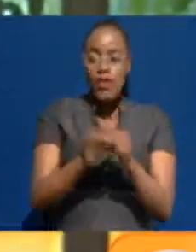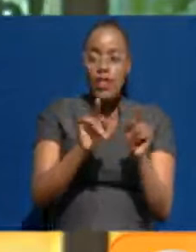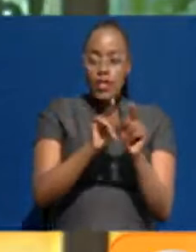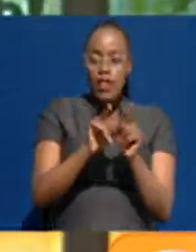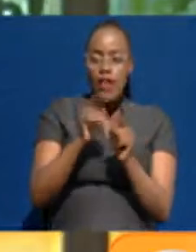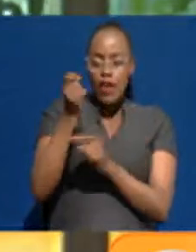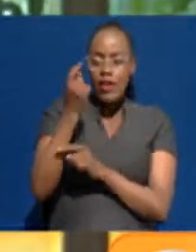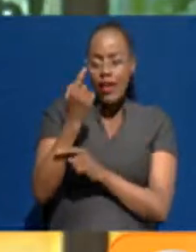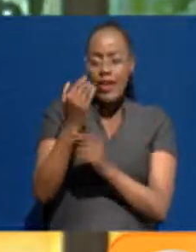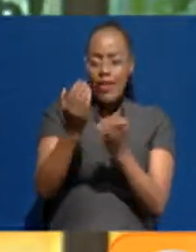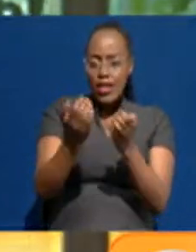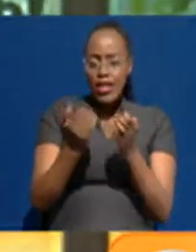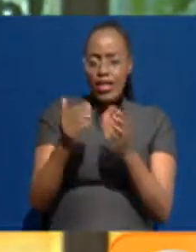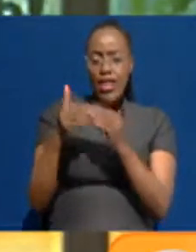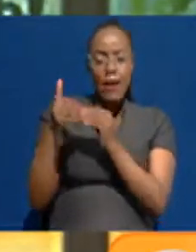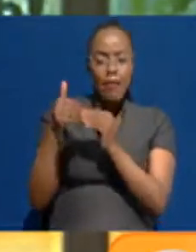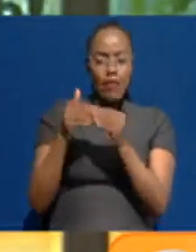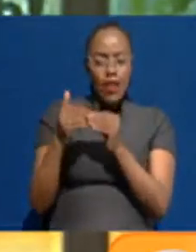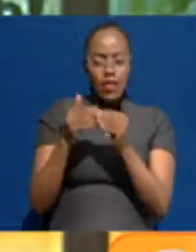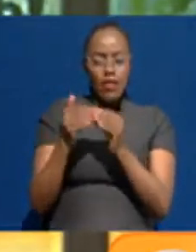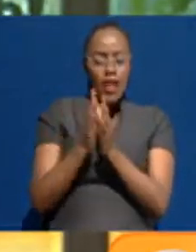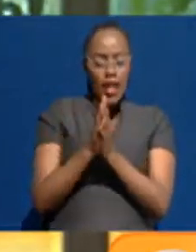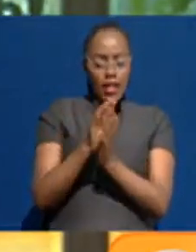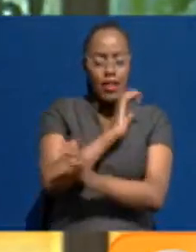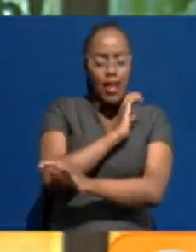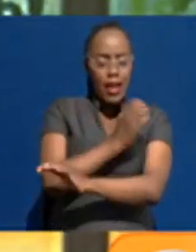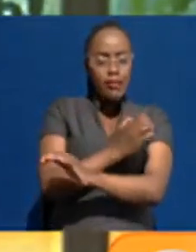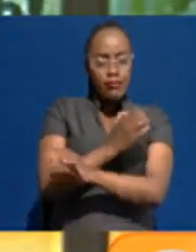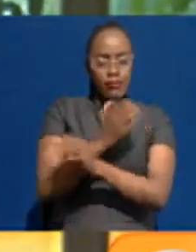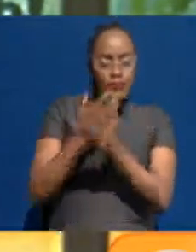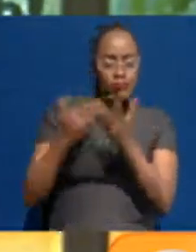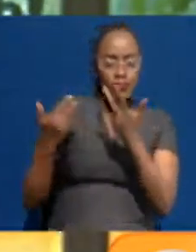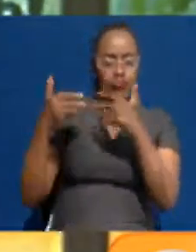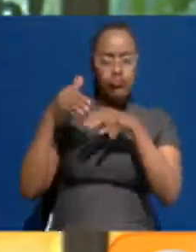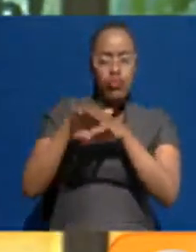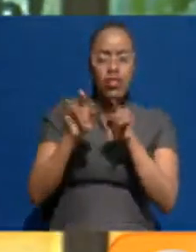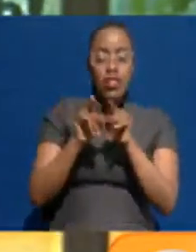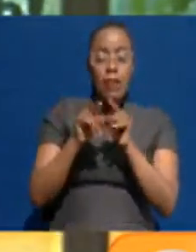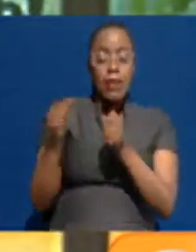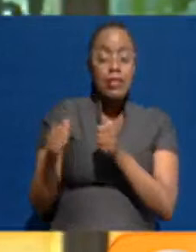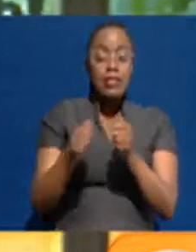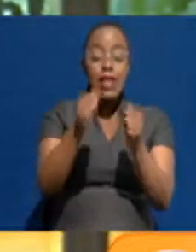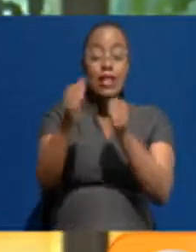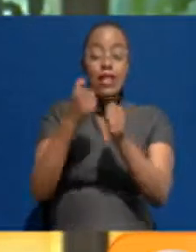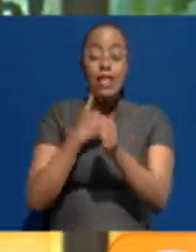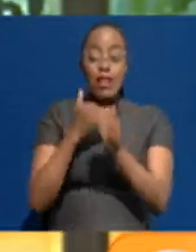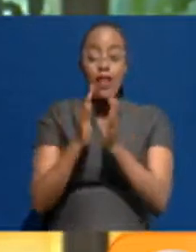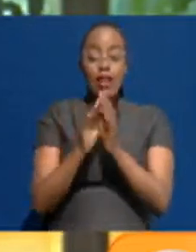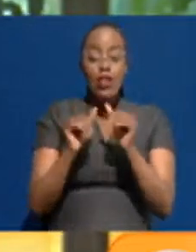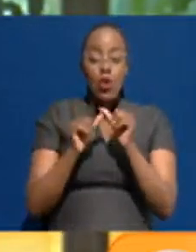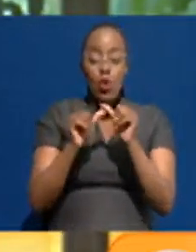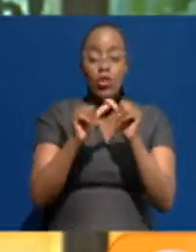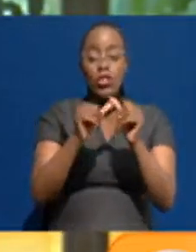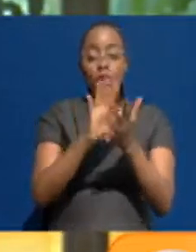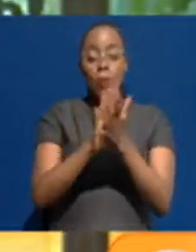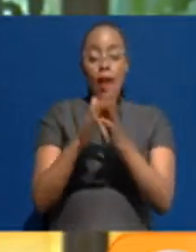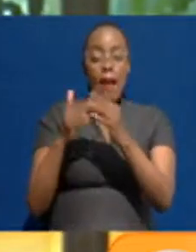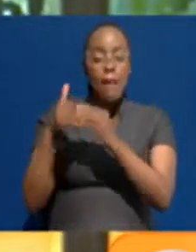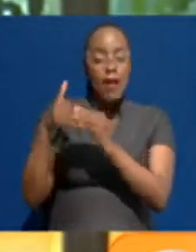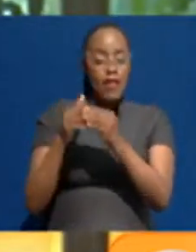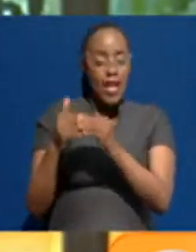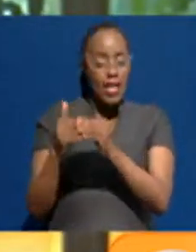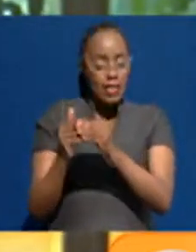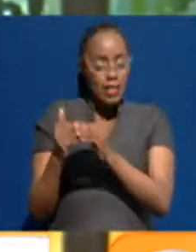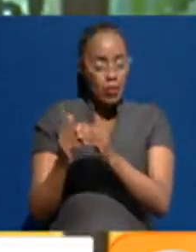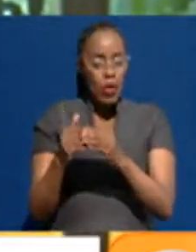that calls for flexibility and agility, right? You know, that you have a strategy, but that it must continue to be flexible, you